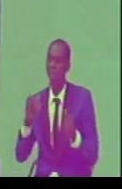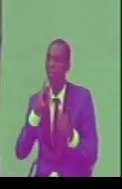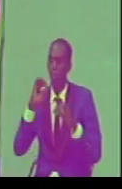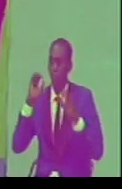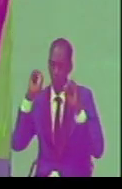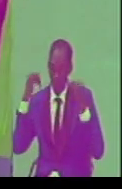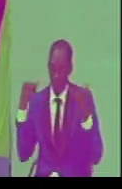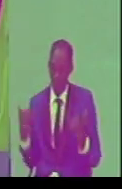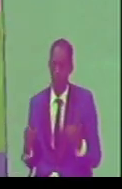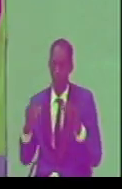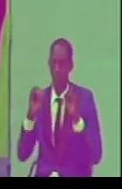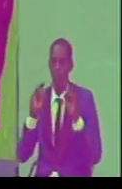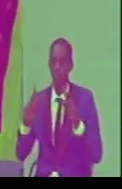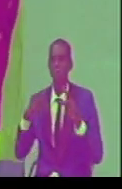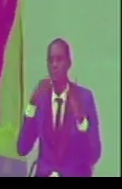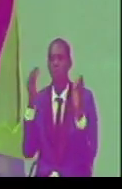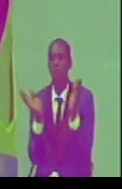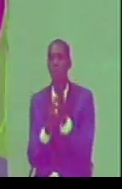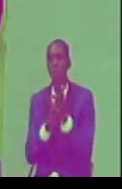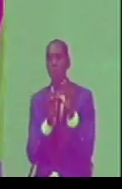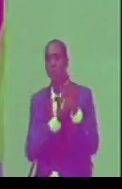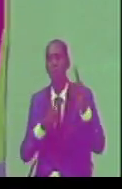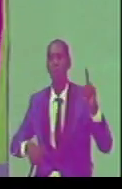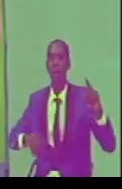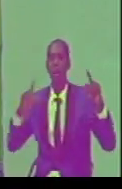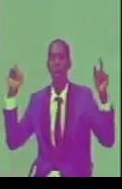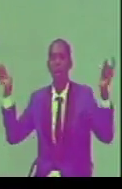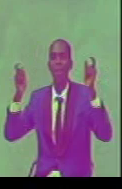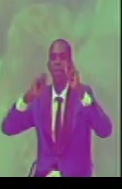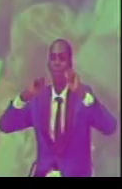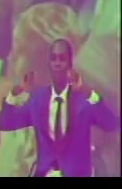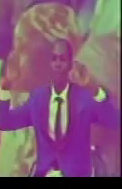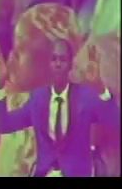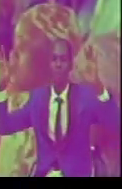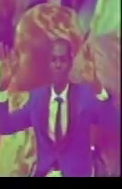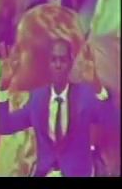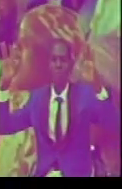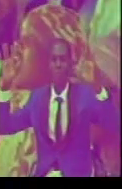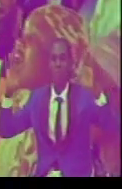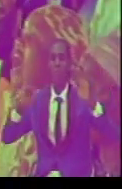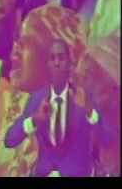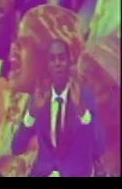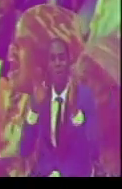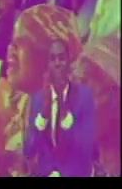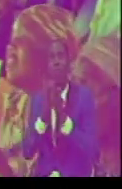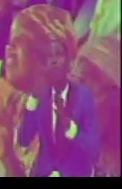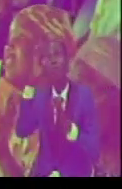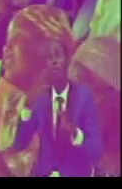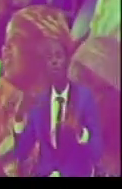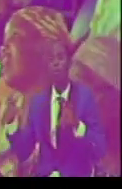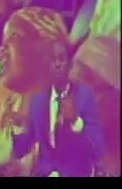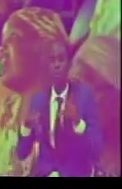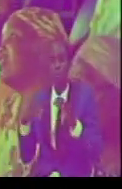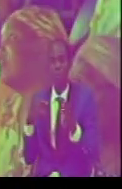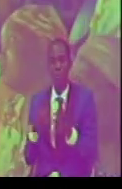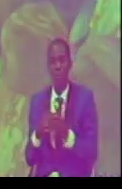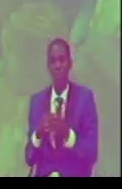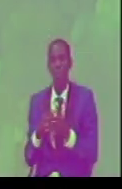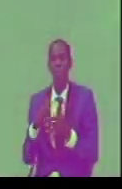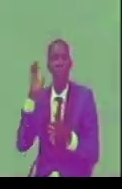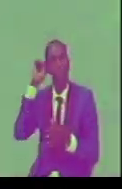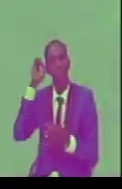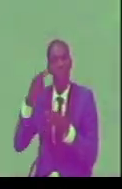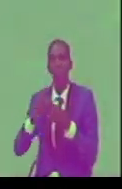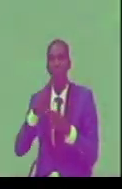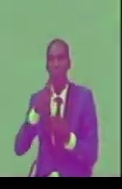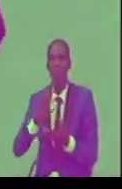right. I'm okay by the grace of God. Praise the Lord! I pray the God that has done